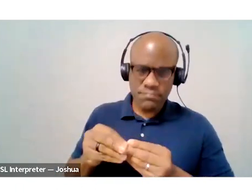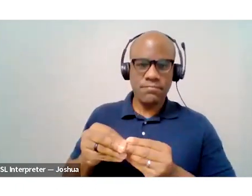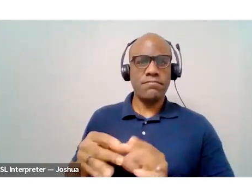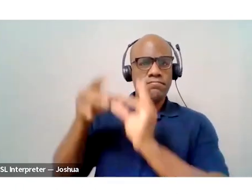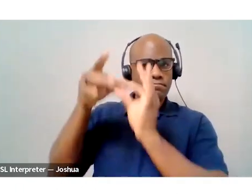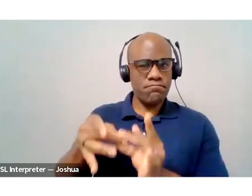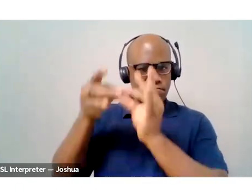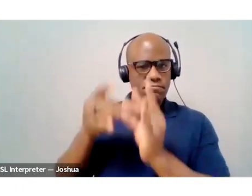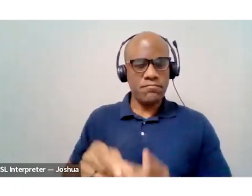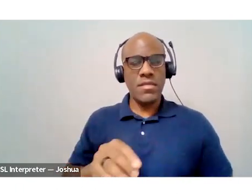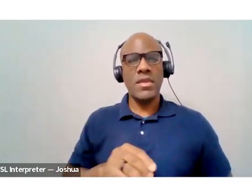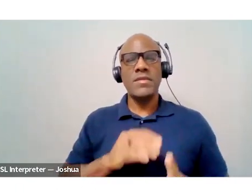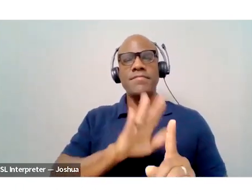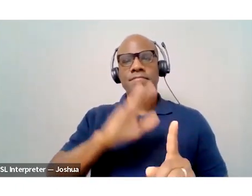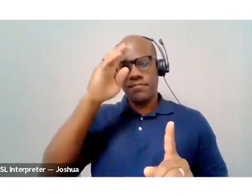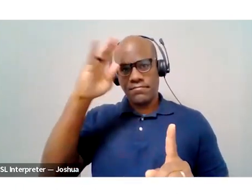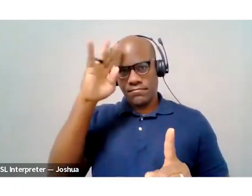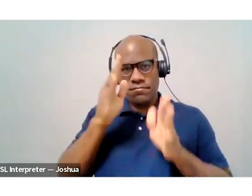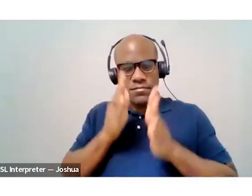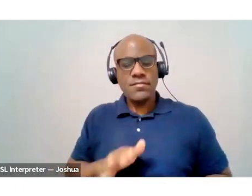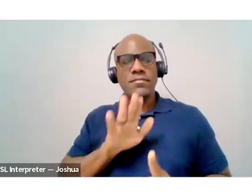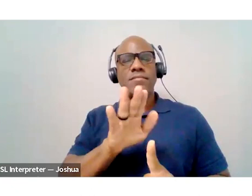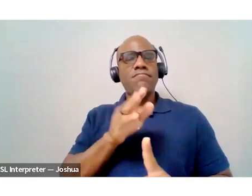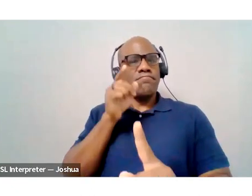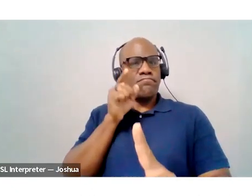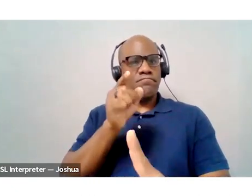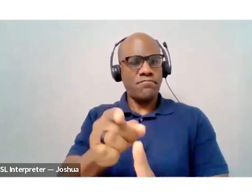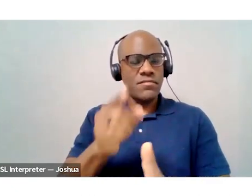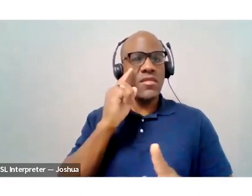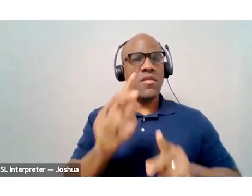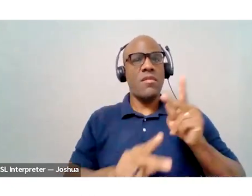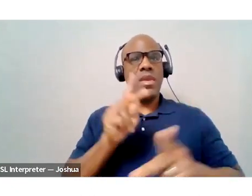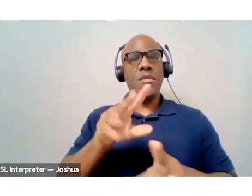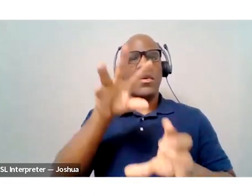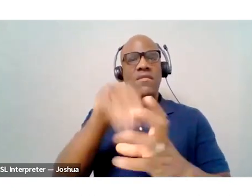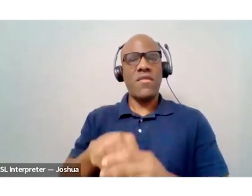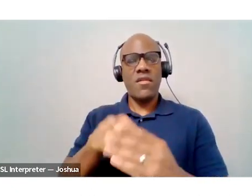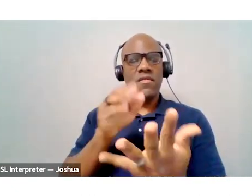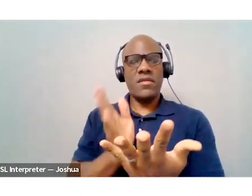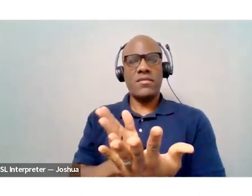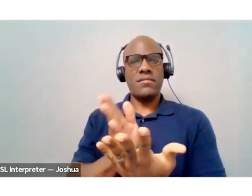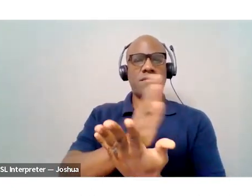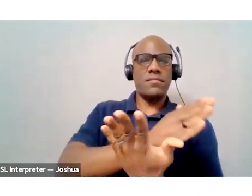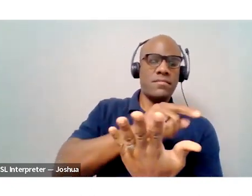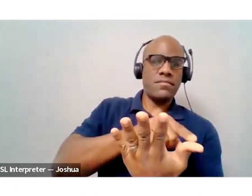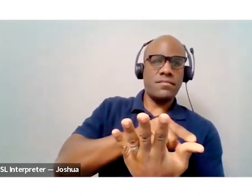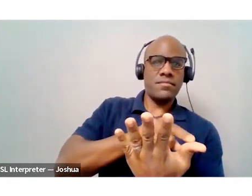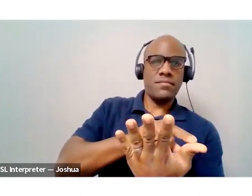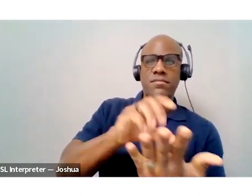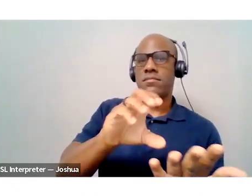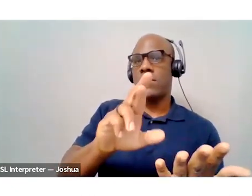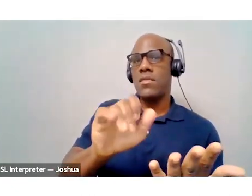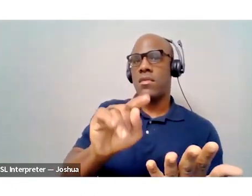that for people who live in the space of the critical mind, overly so,